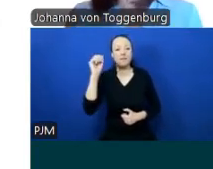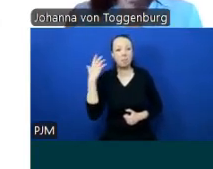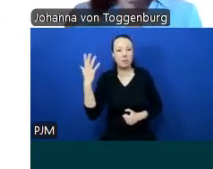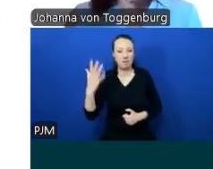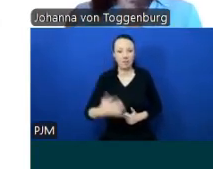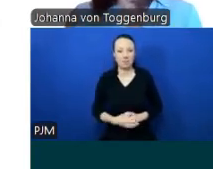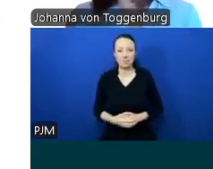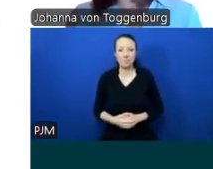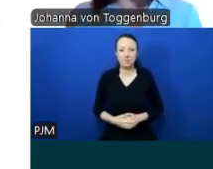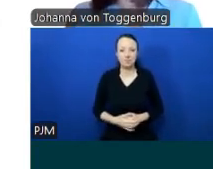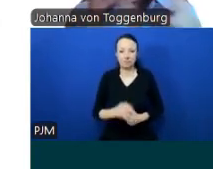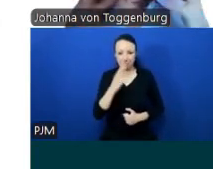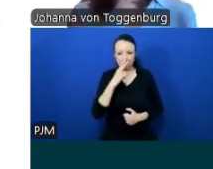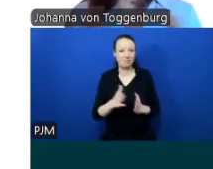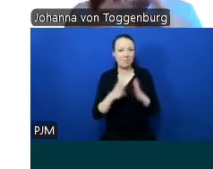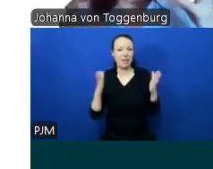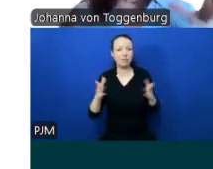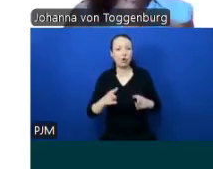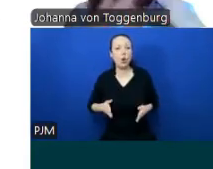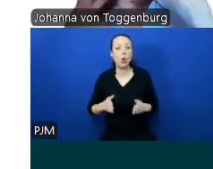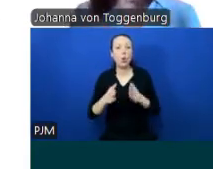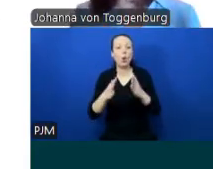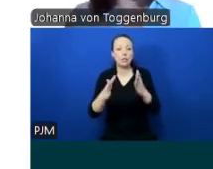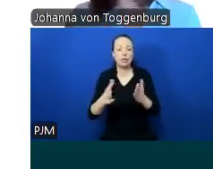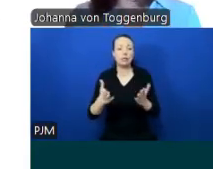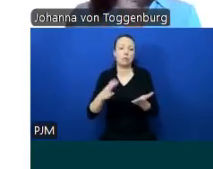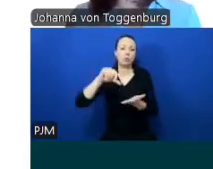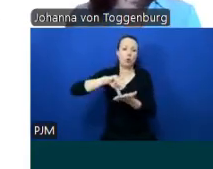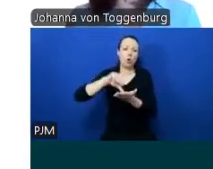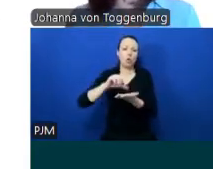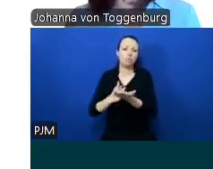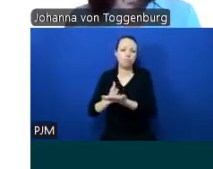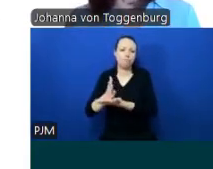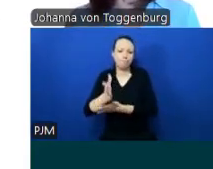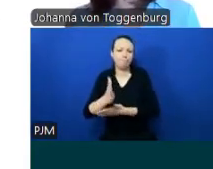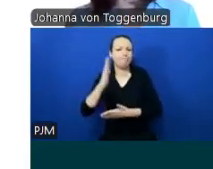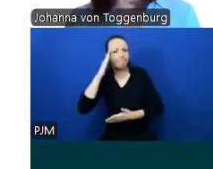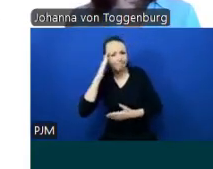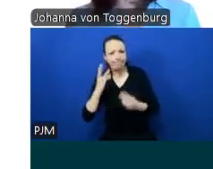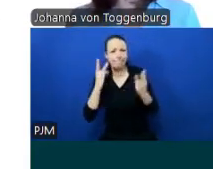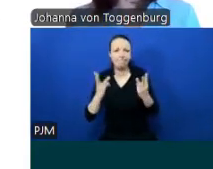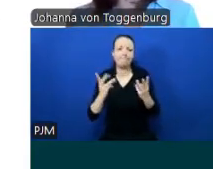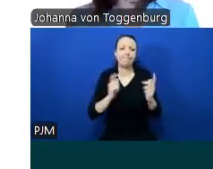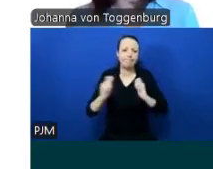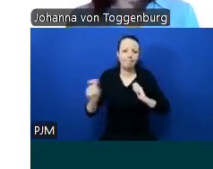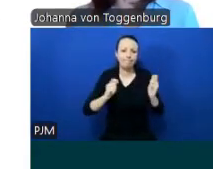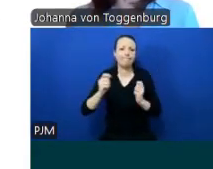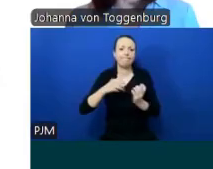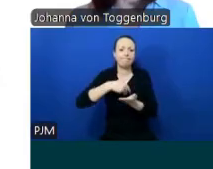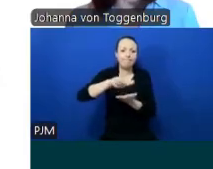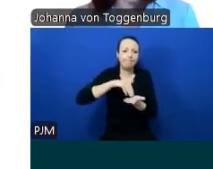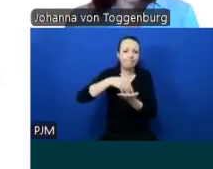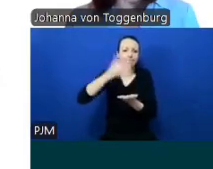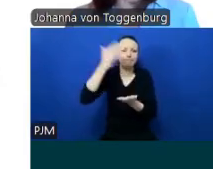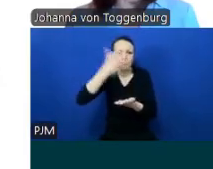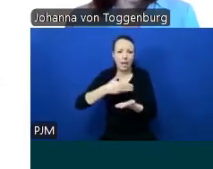going through the city, which is obviously, transport, asphalt, no trees, etc. We looked at Seetalplatz in Emmen,